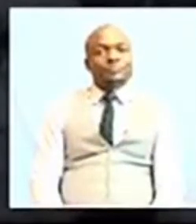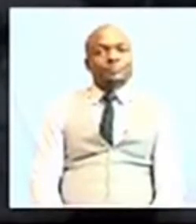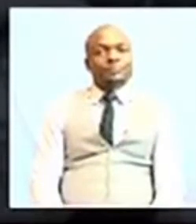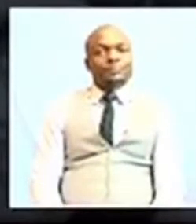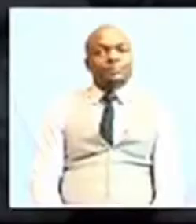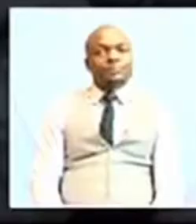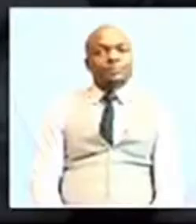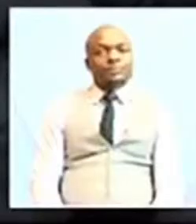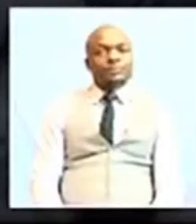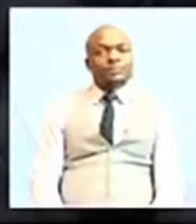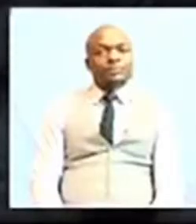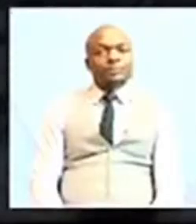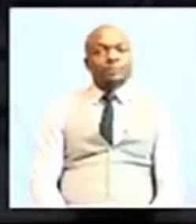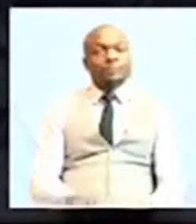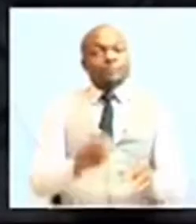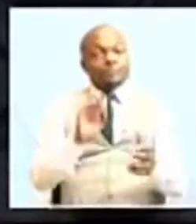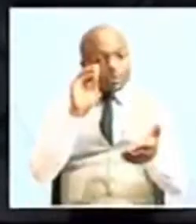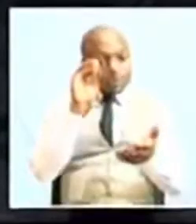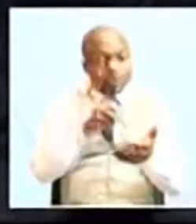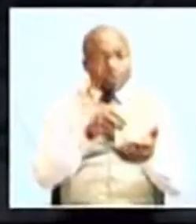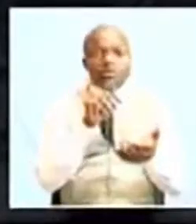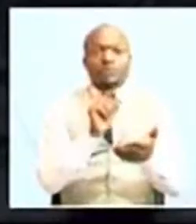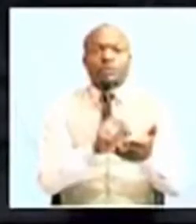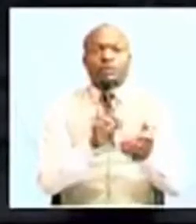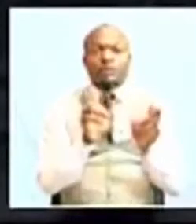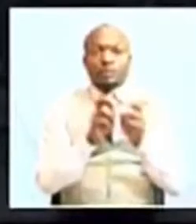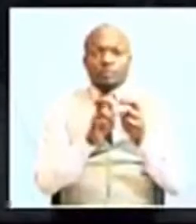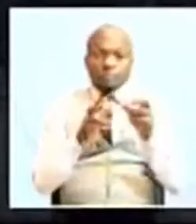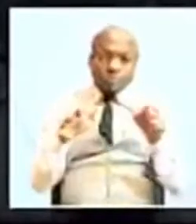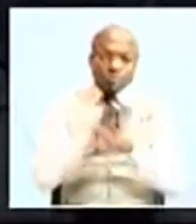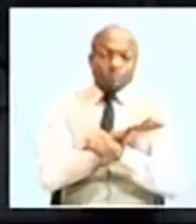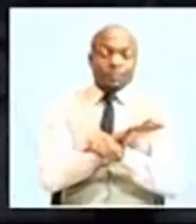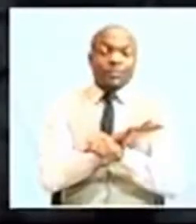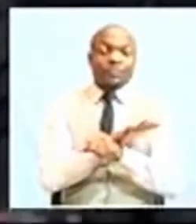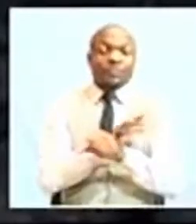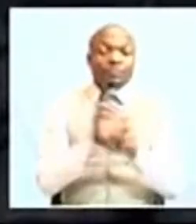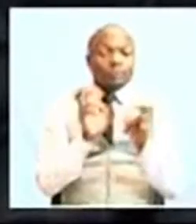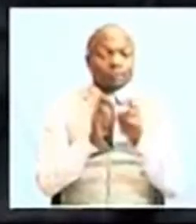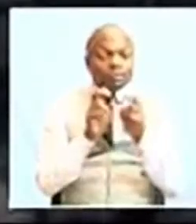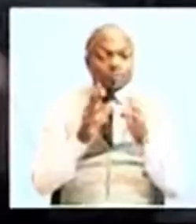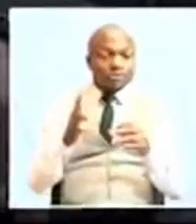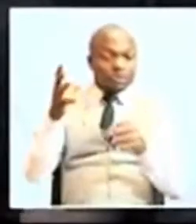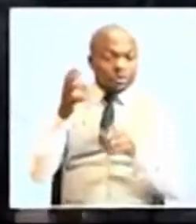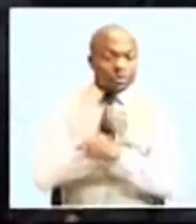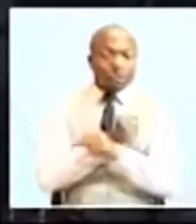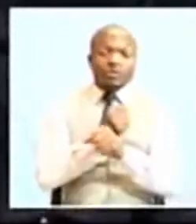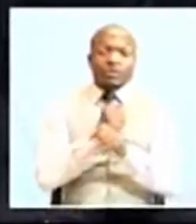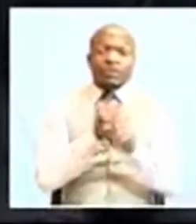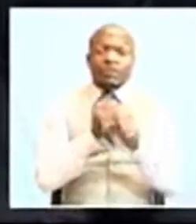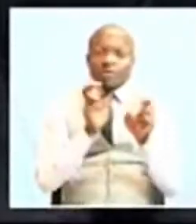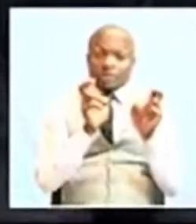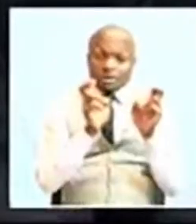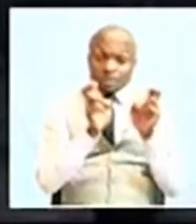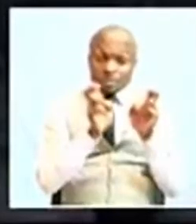put this contract as a full package? A contractor who wins the contract for drilling